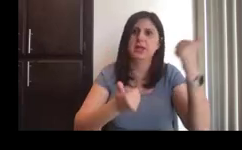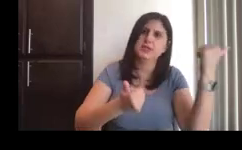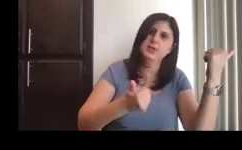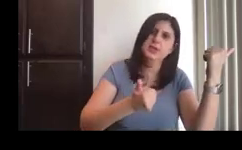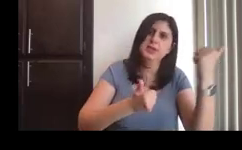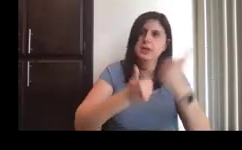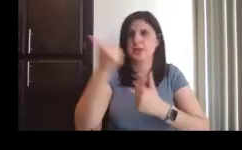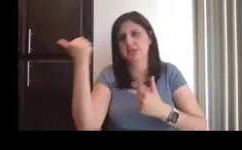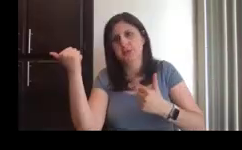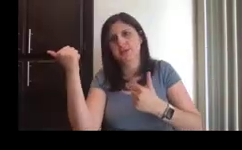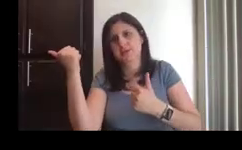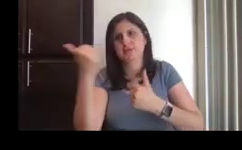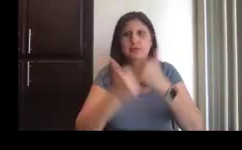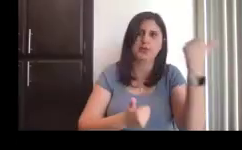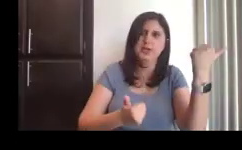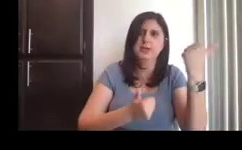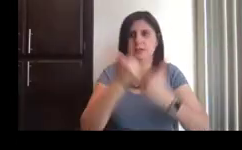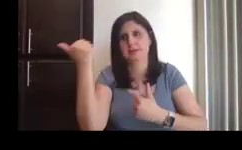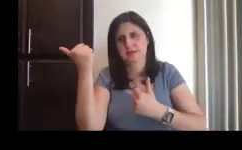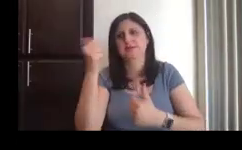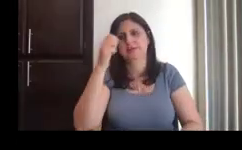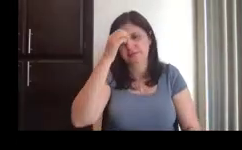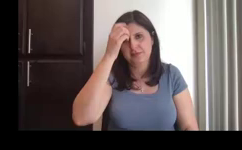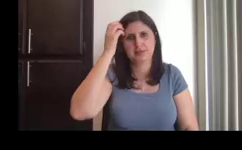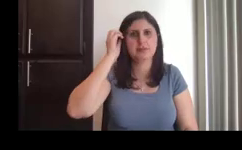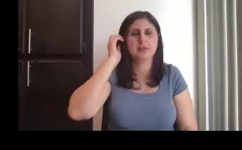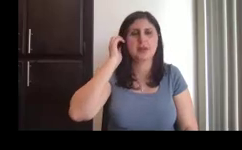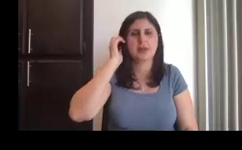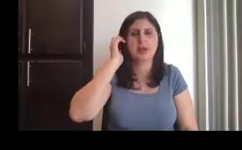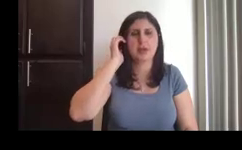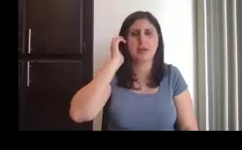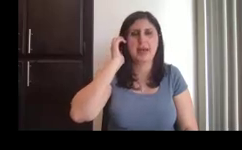Which one? This one or this one? Which one?